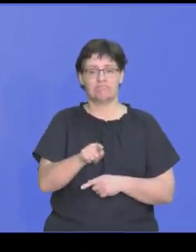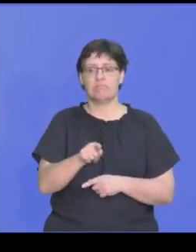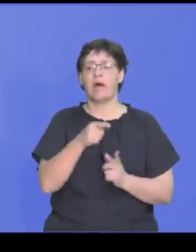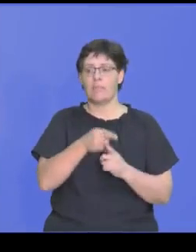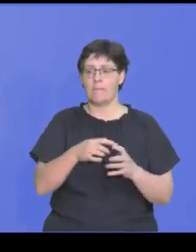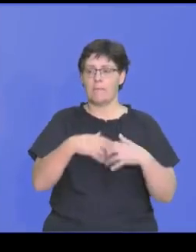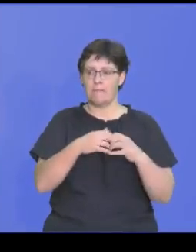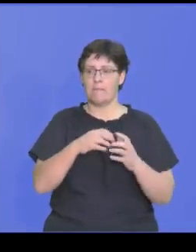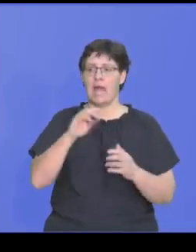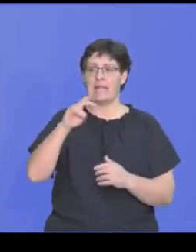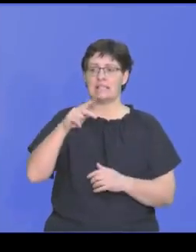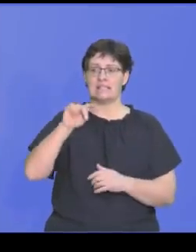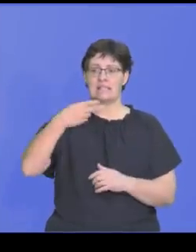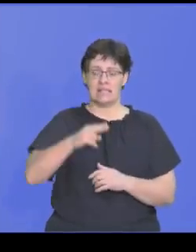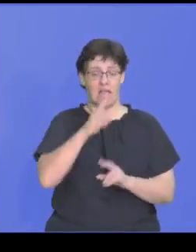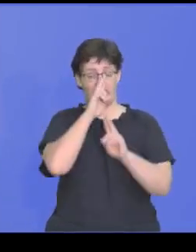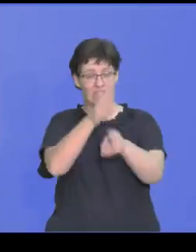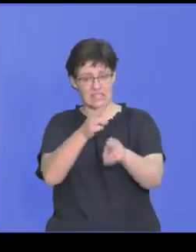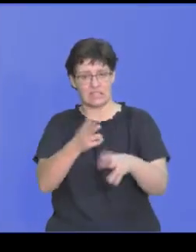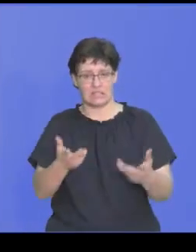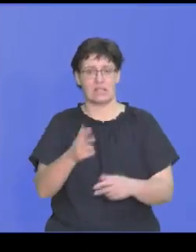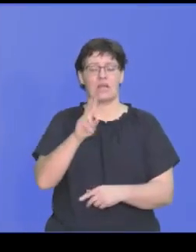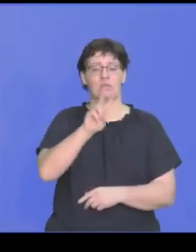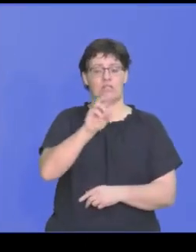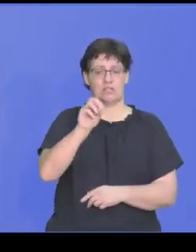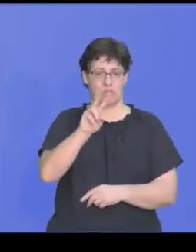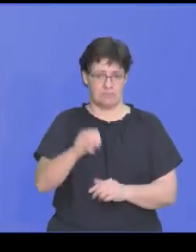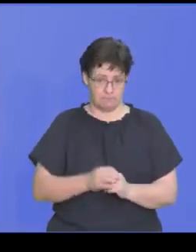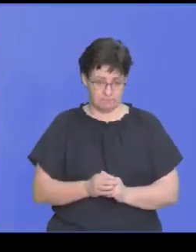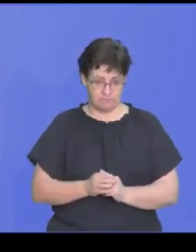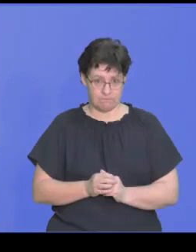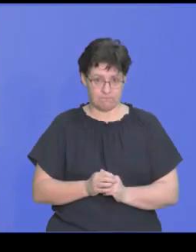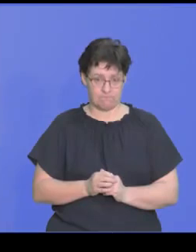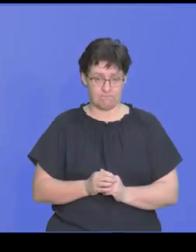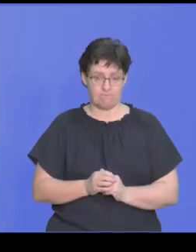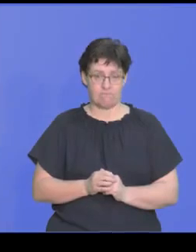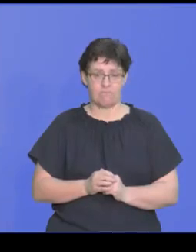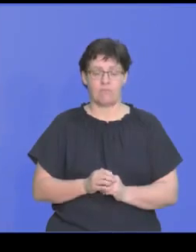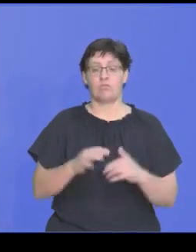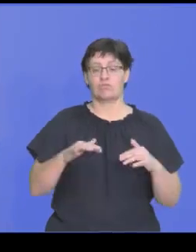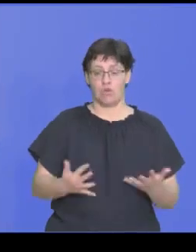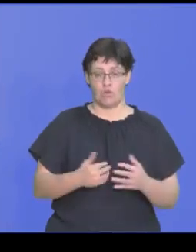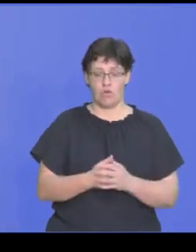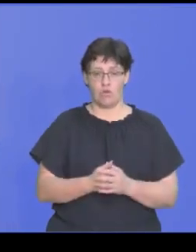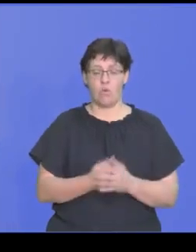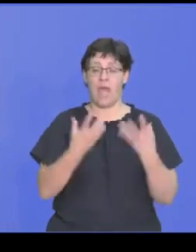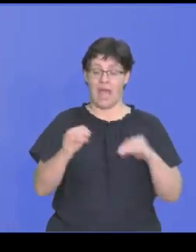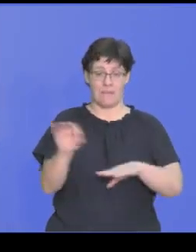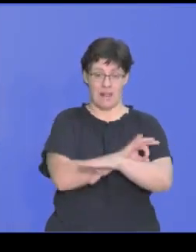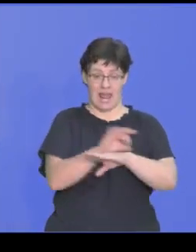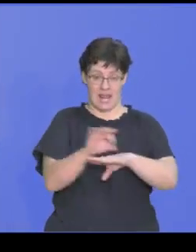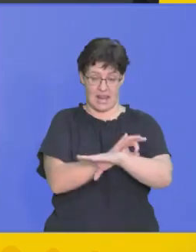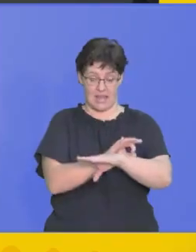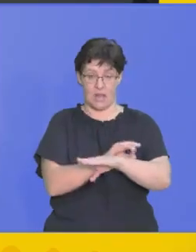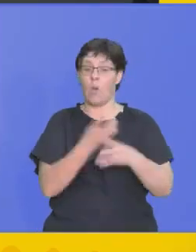June 2020. So let's see what the plan looks like. So we have a plan,